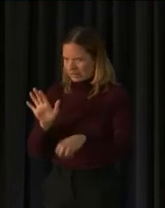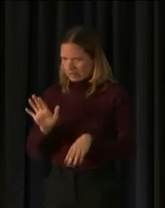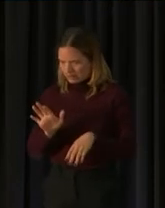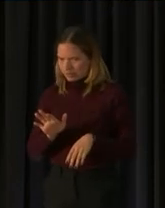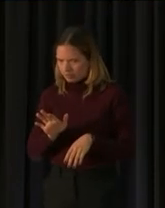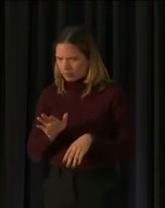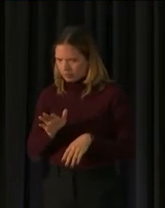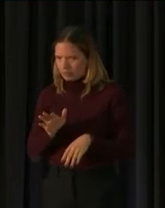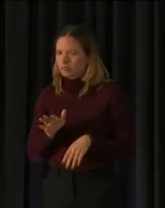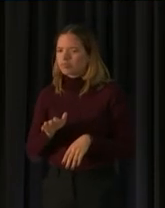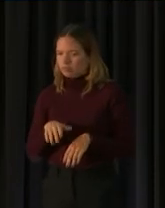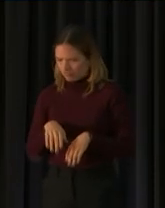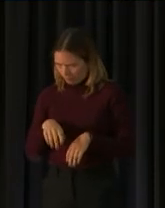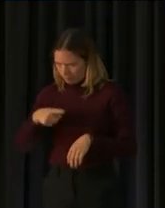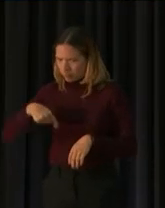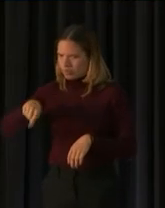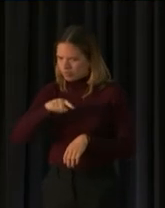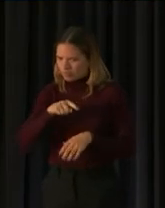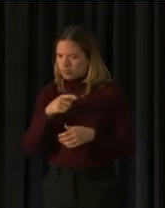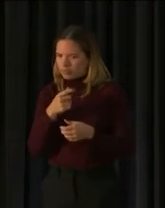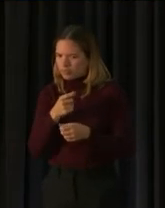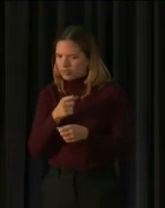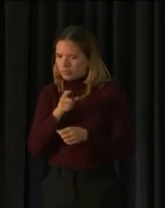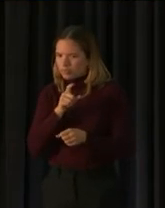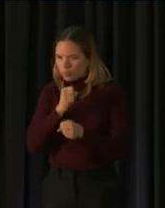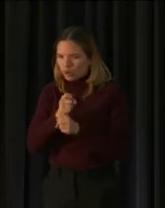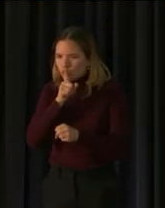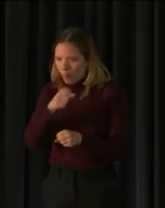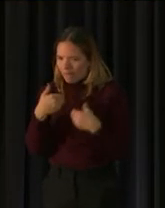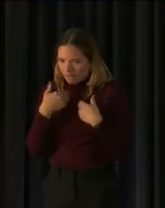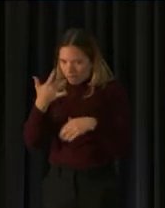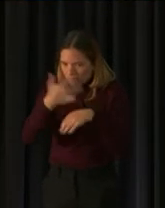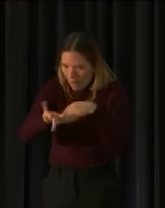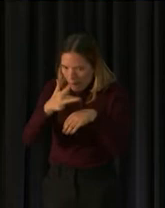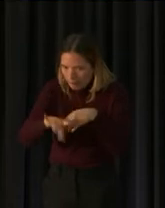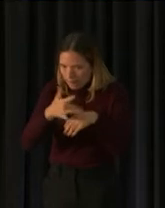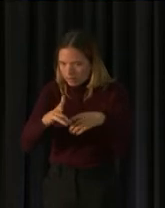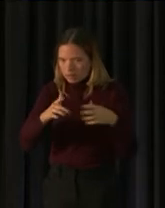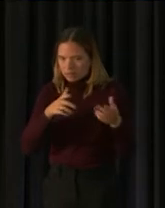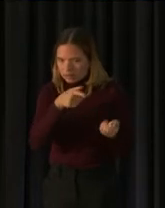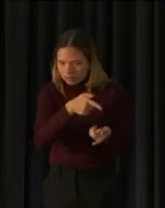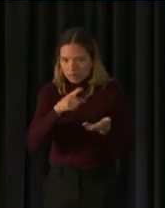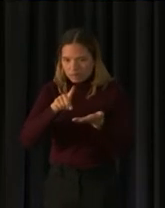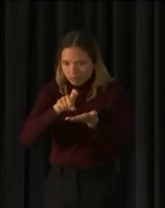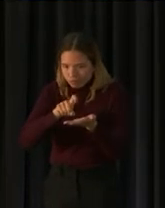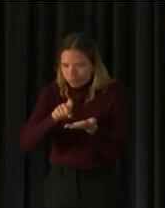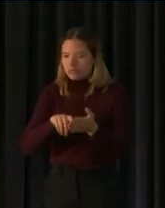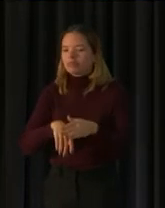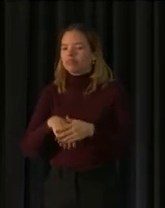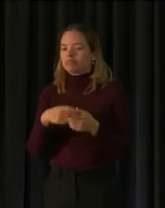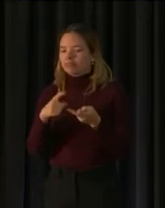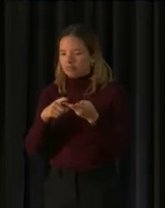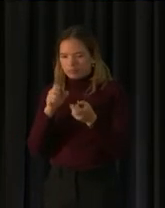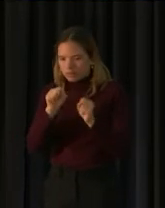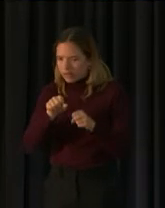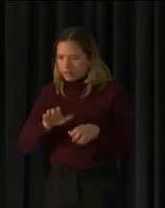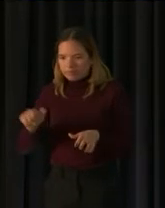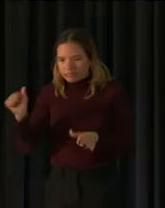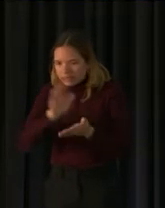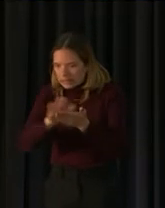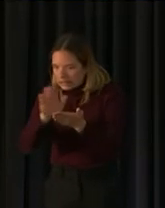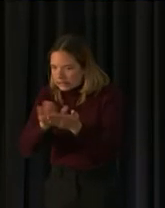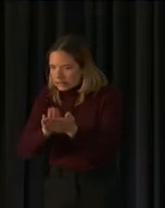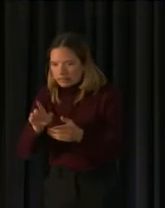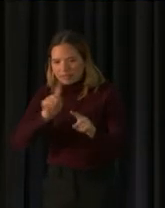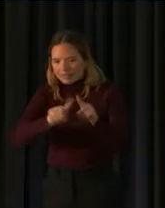cleaning supplies, and PPE inventory, including masks and hand sanitizer. and just making sure that we had signage and that our space and